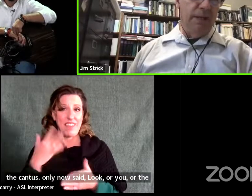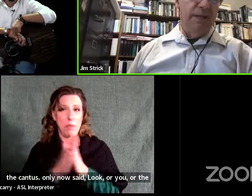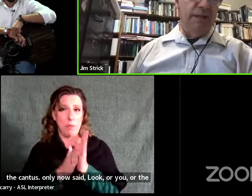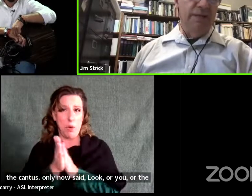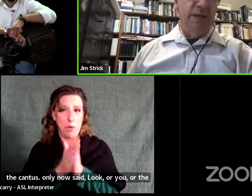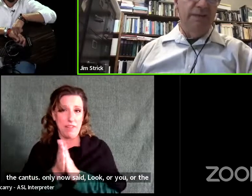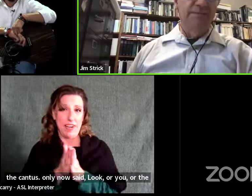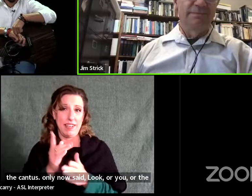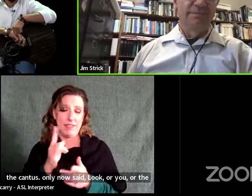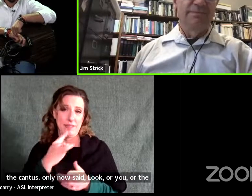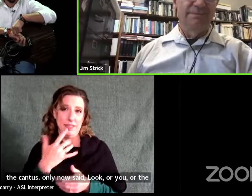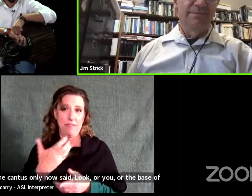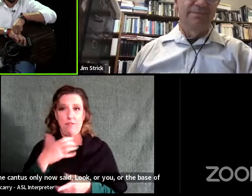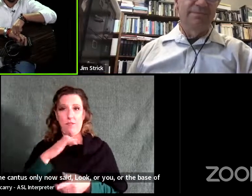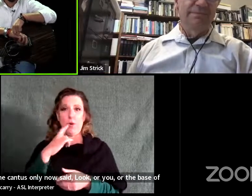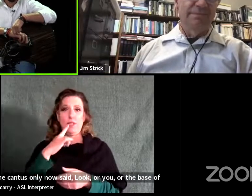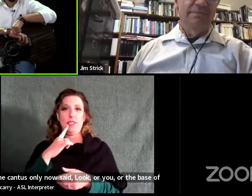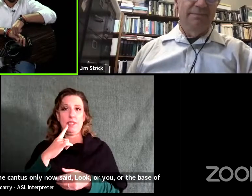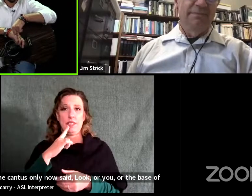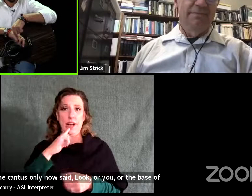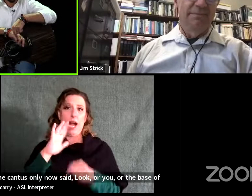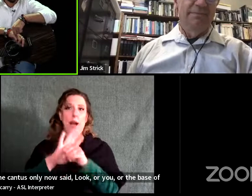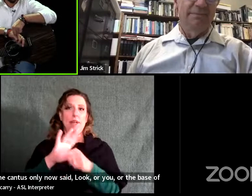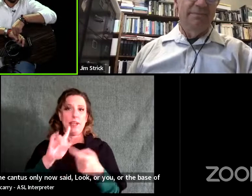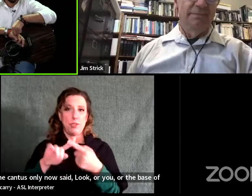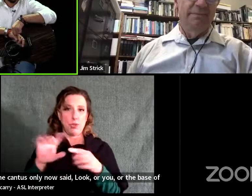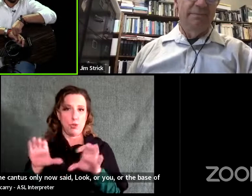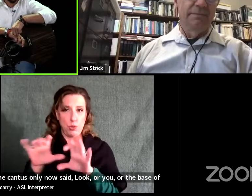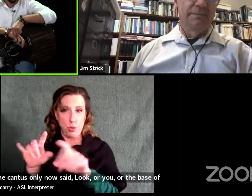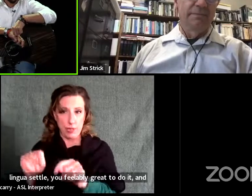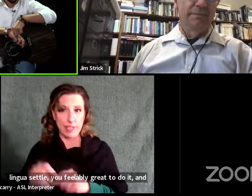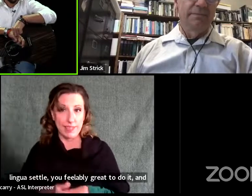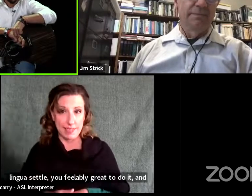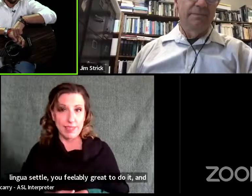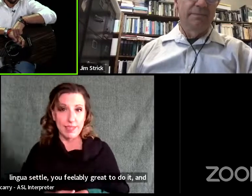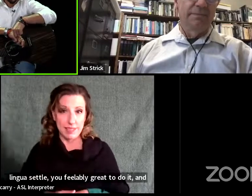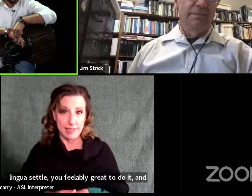like a deadline. Yeah, you feel obligated to do it, and you have